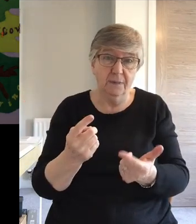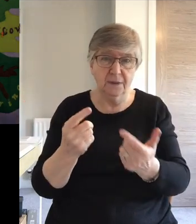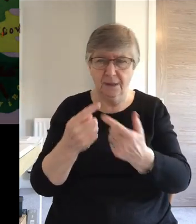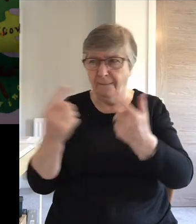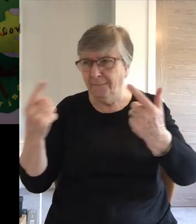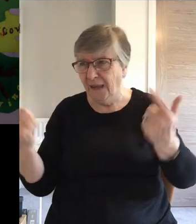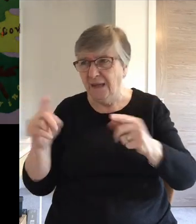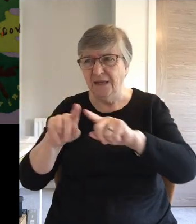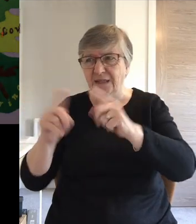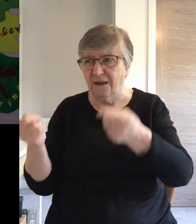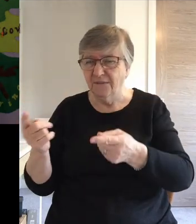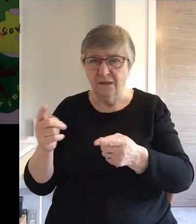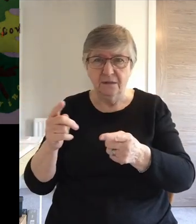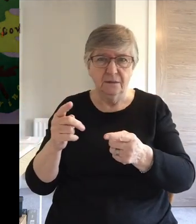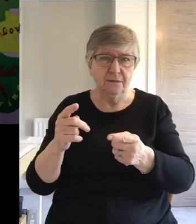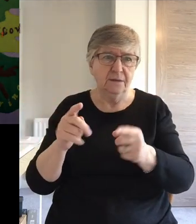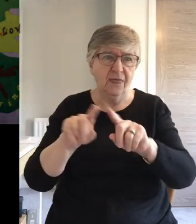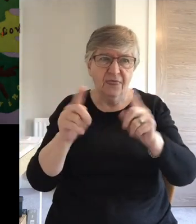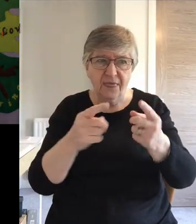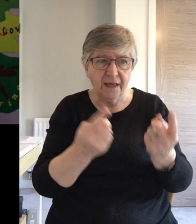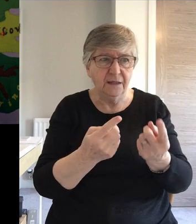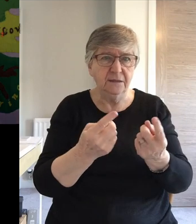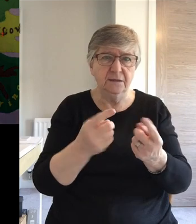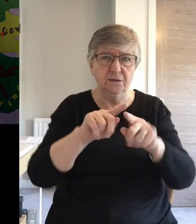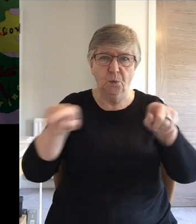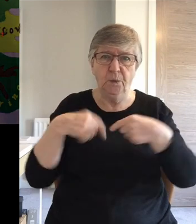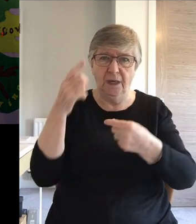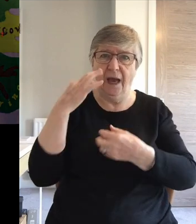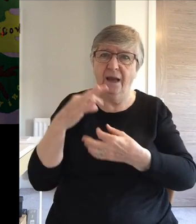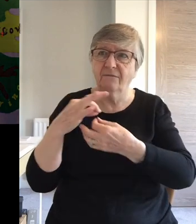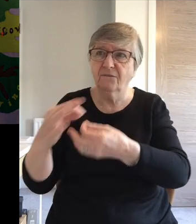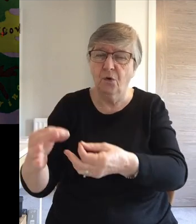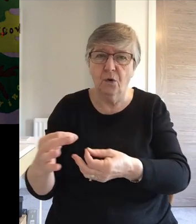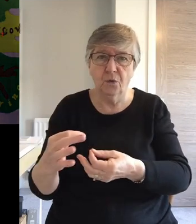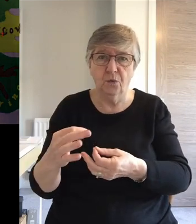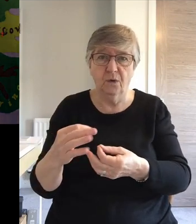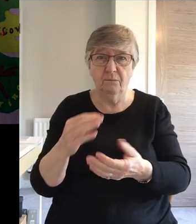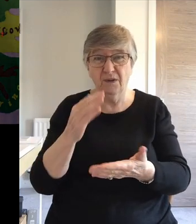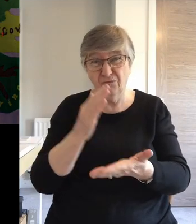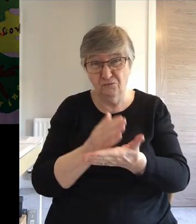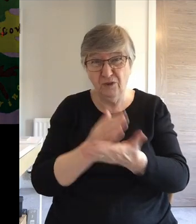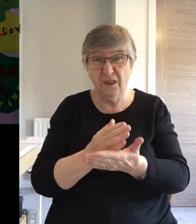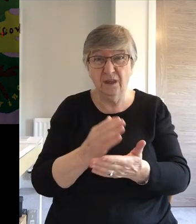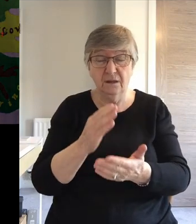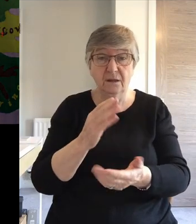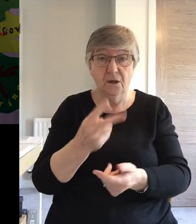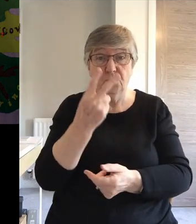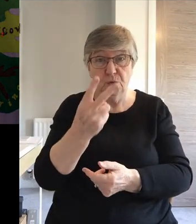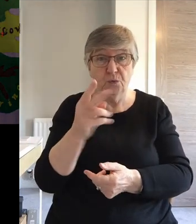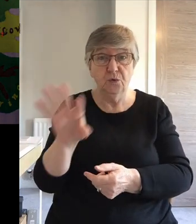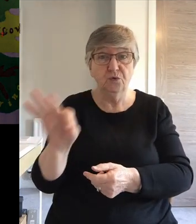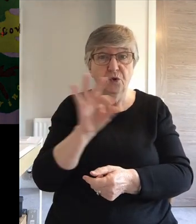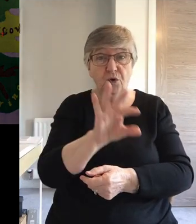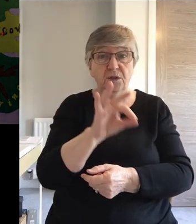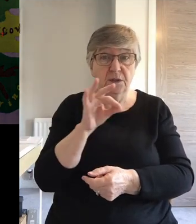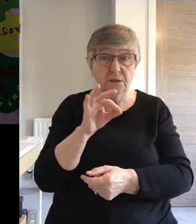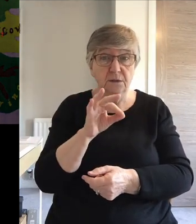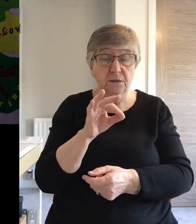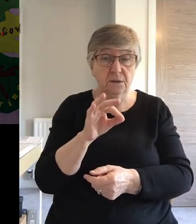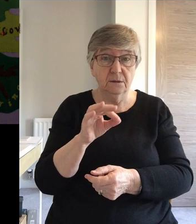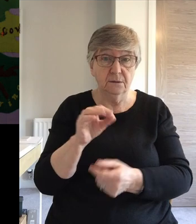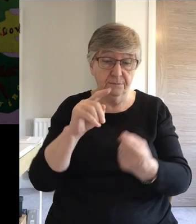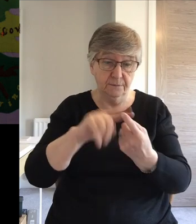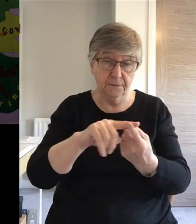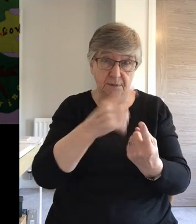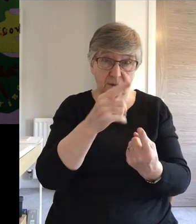are many philosophies, there are many outlooks, there are many products, there are many ways of seeing things. But basically, it comes down to two, either the